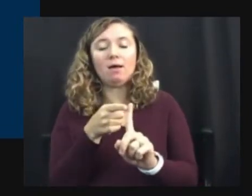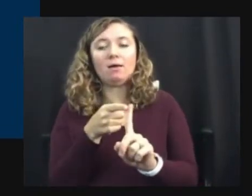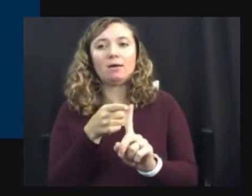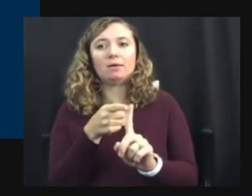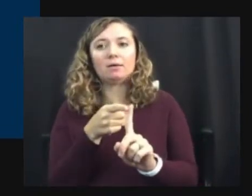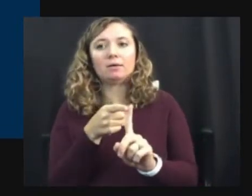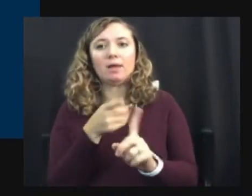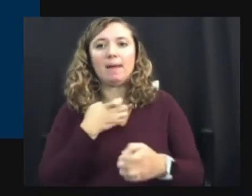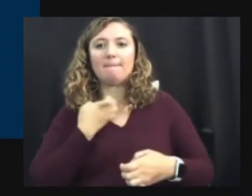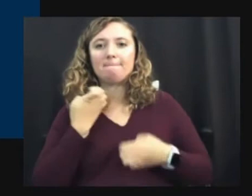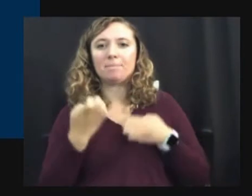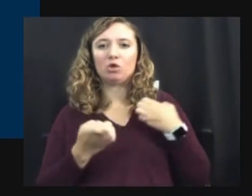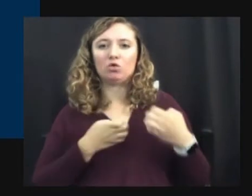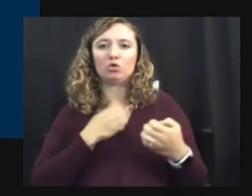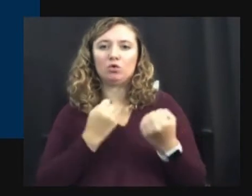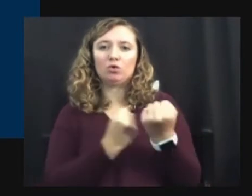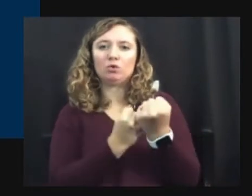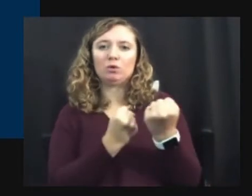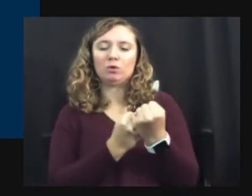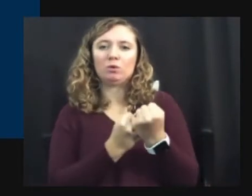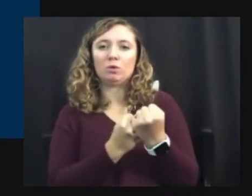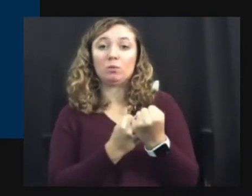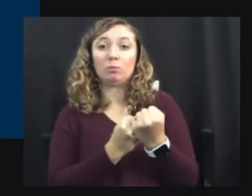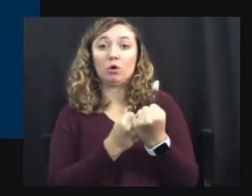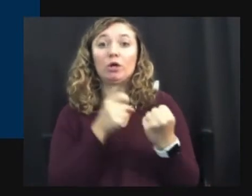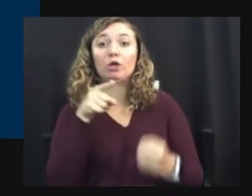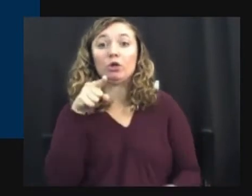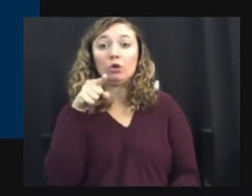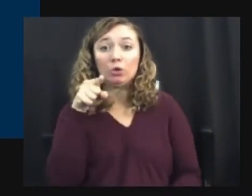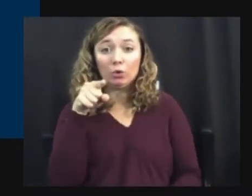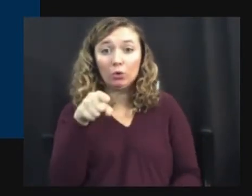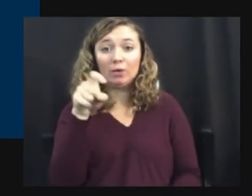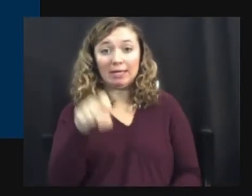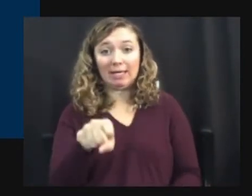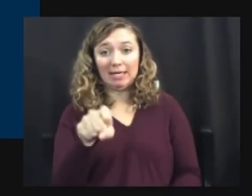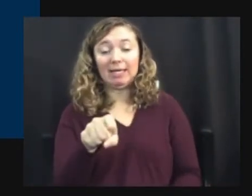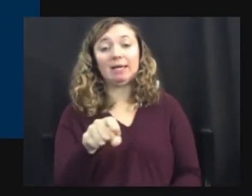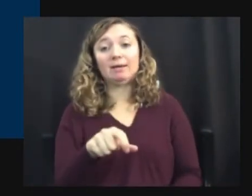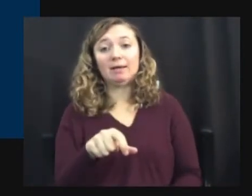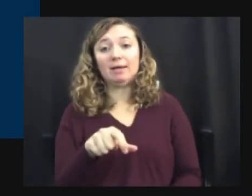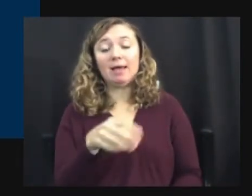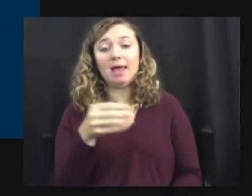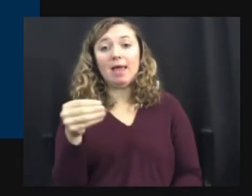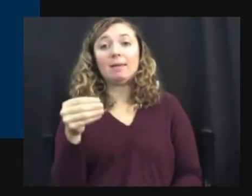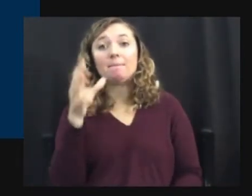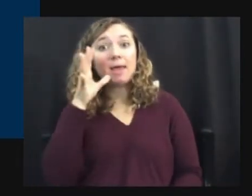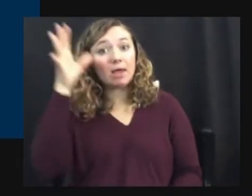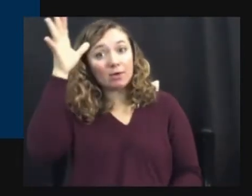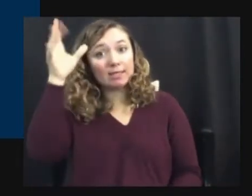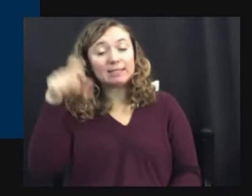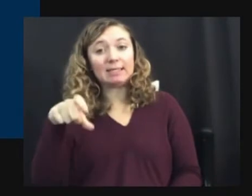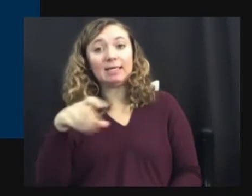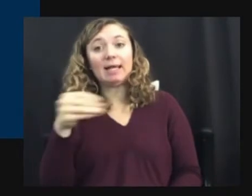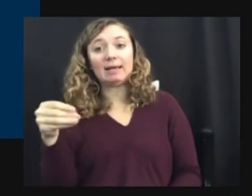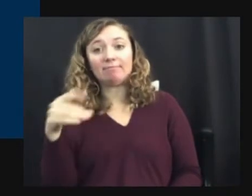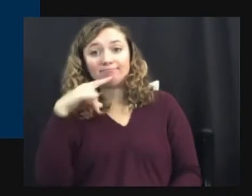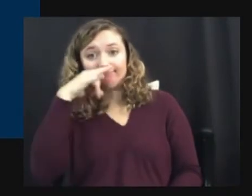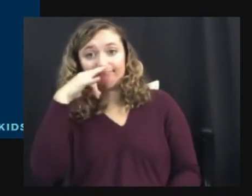the emotional support that you need and that parents need and children